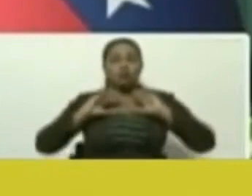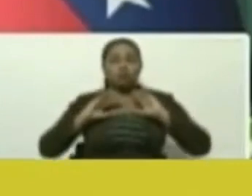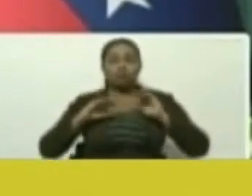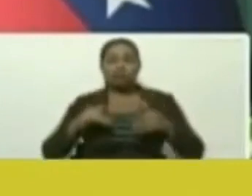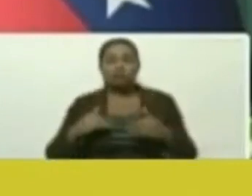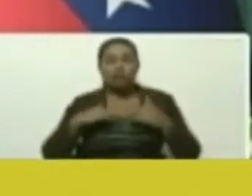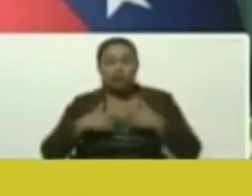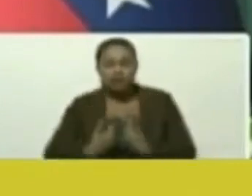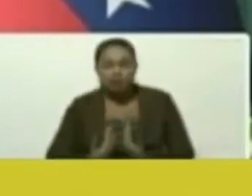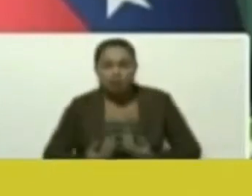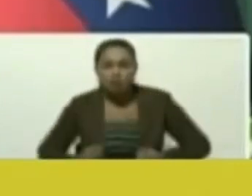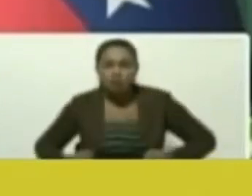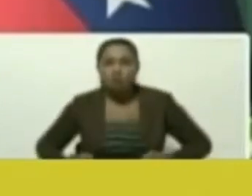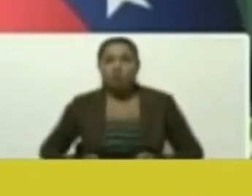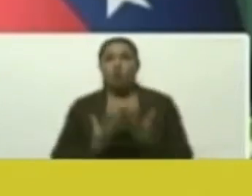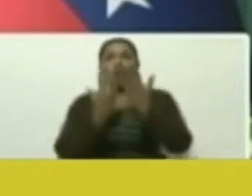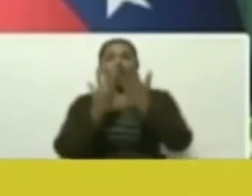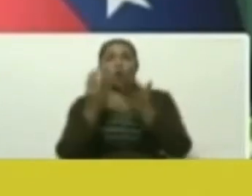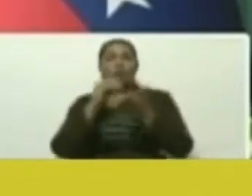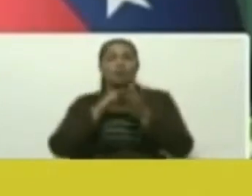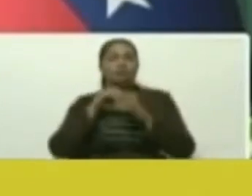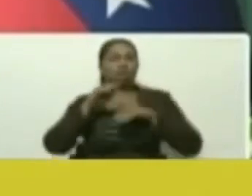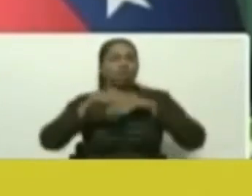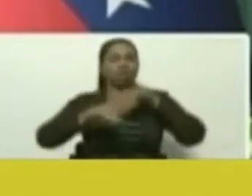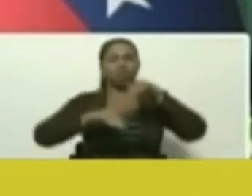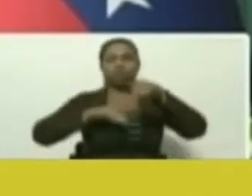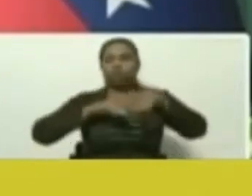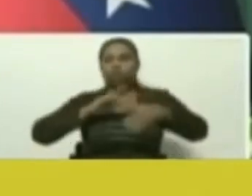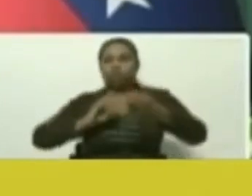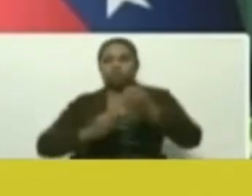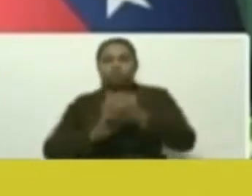and from this torture we came alive, and now we walk